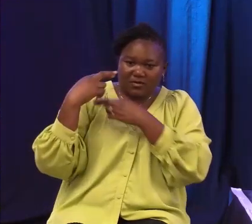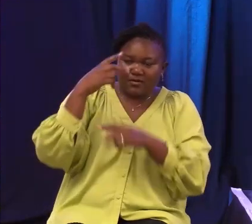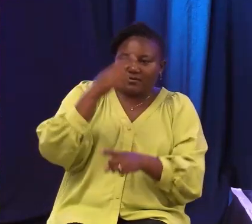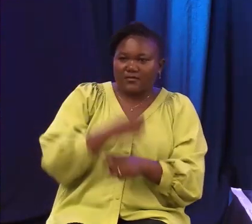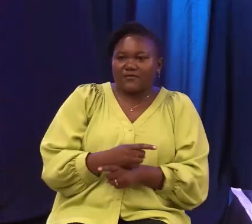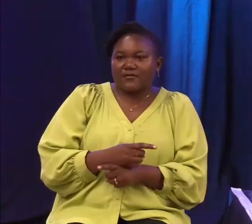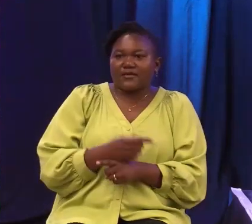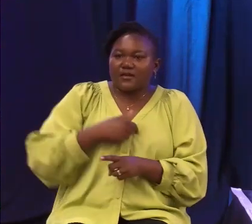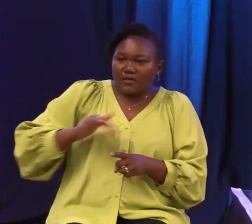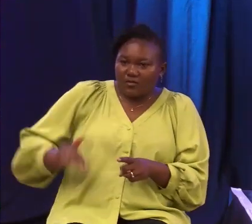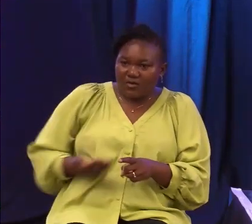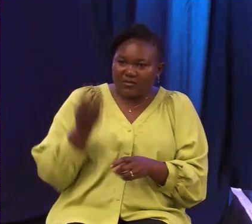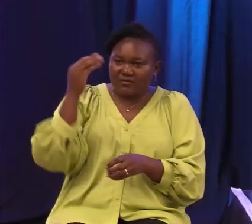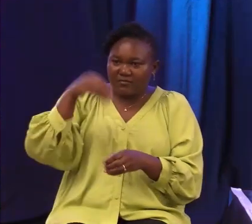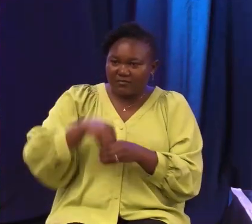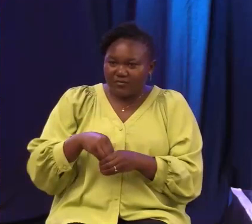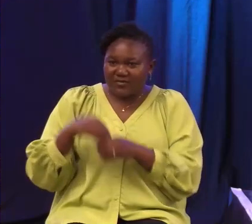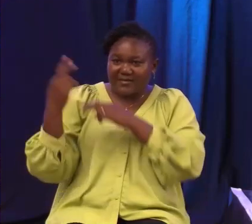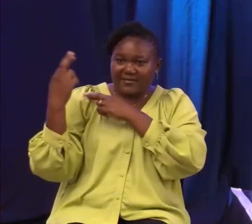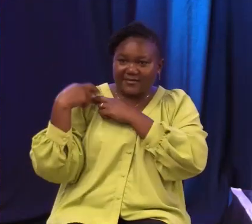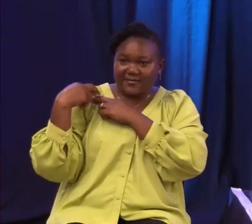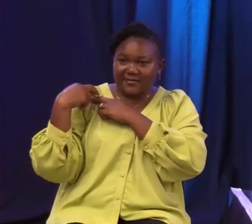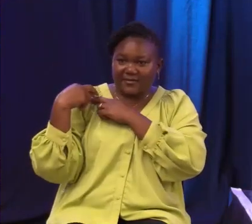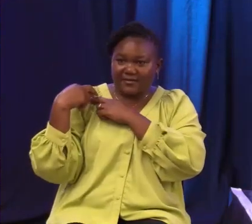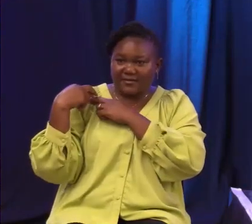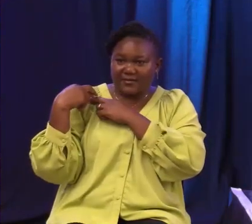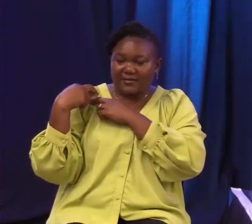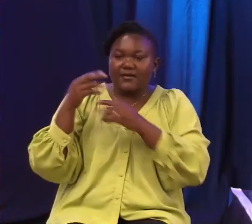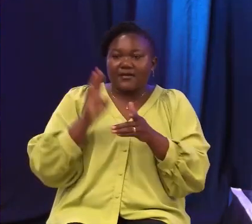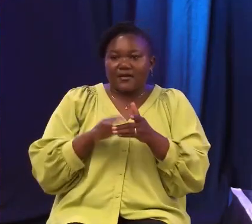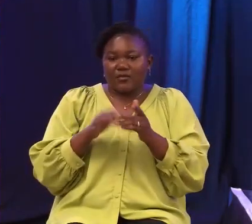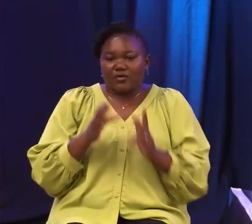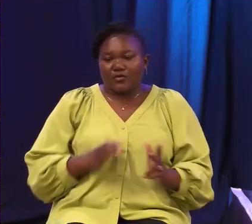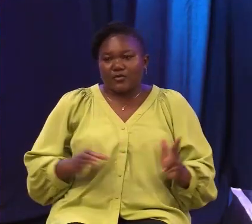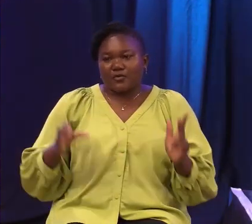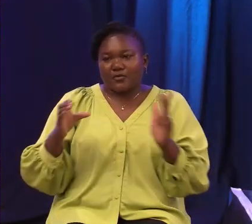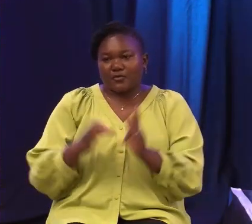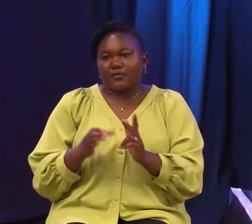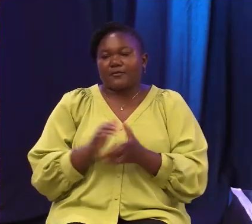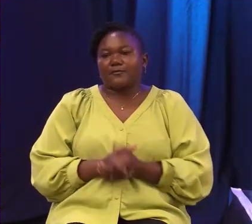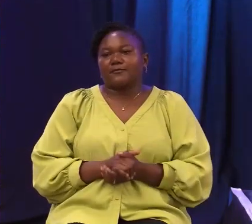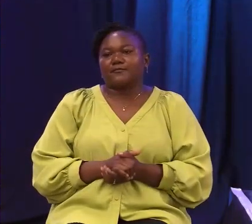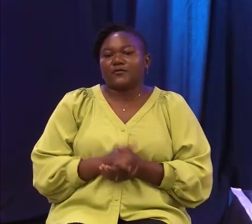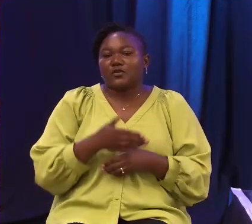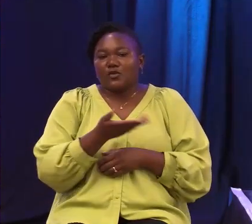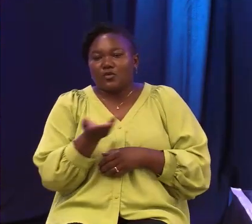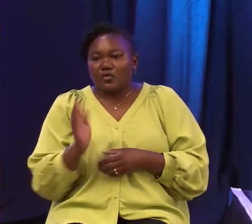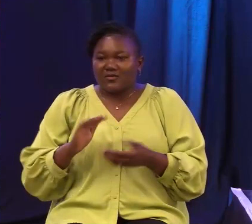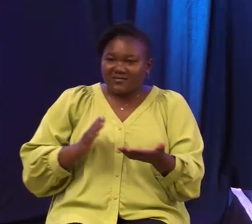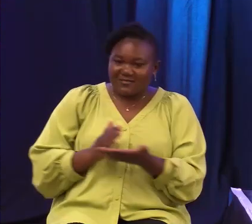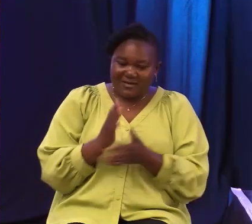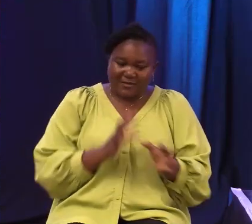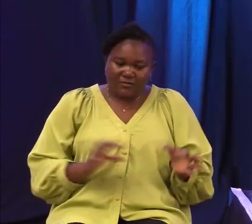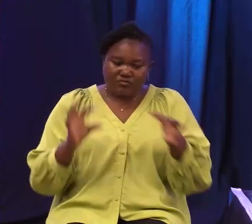and I would also include the responsibility of the society at large. All the rights are